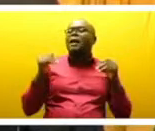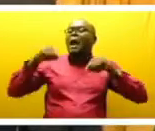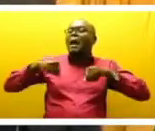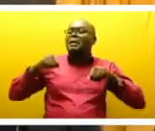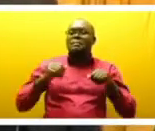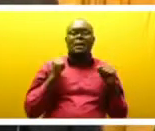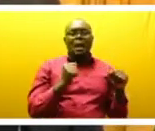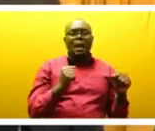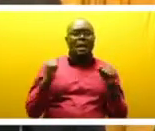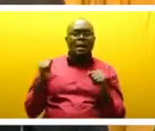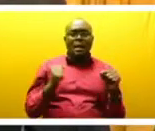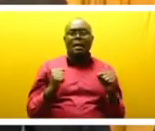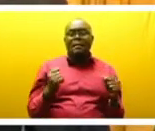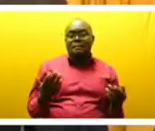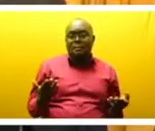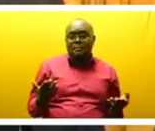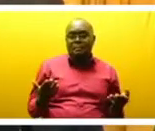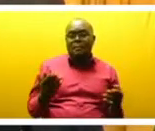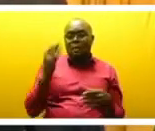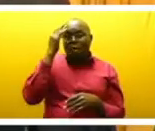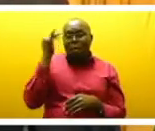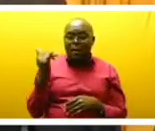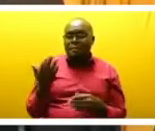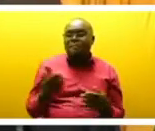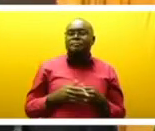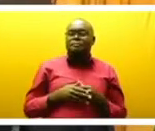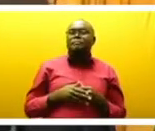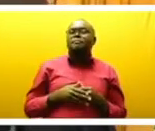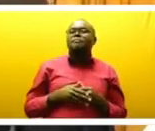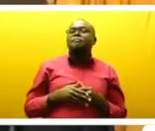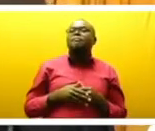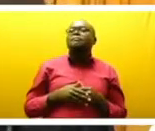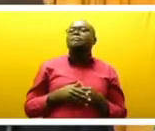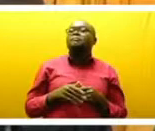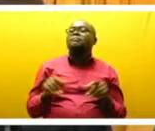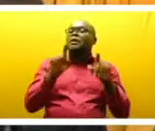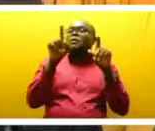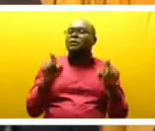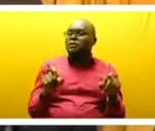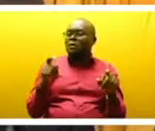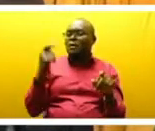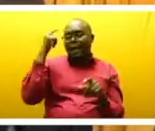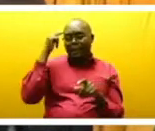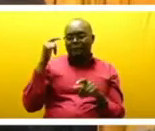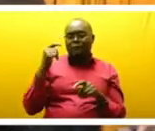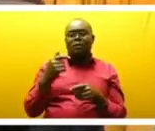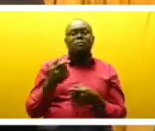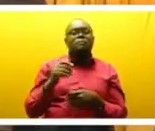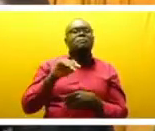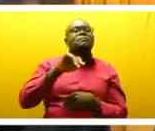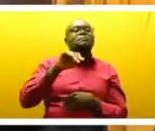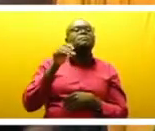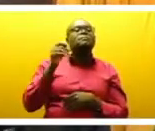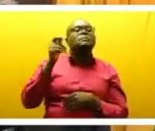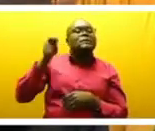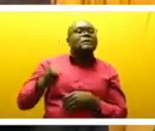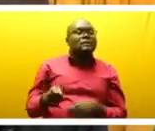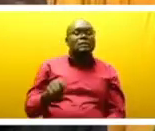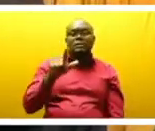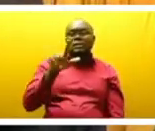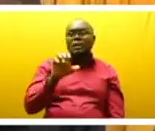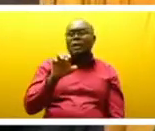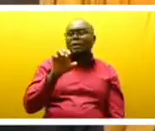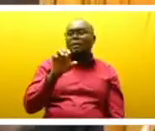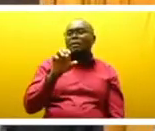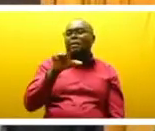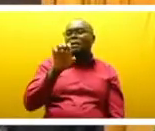consensus, because then the follow-up question was, I think from Justice Lenaola, why, for example, the returning officer